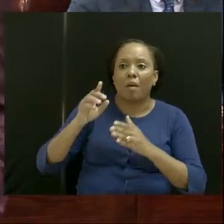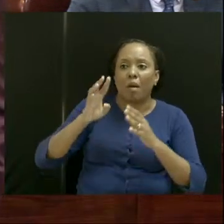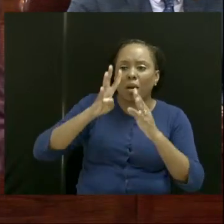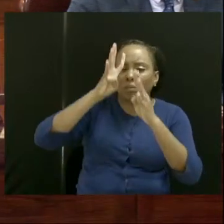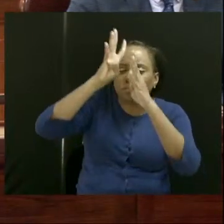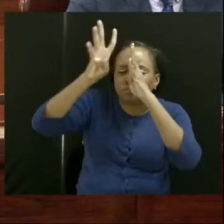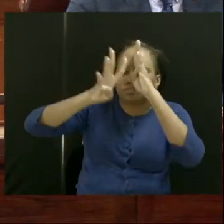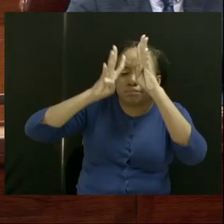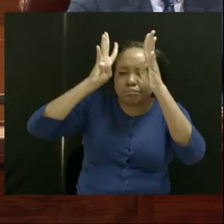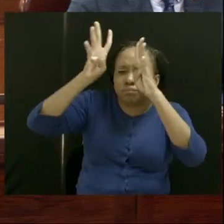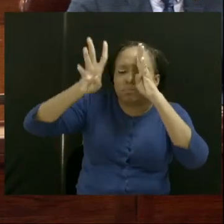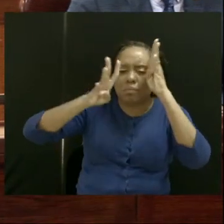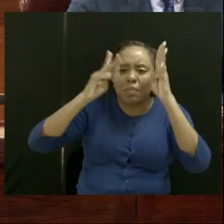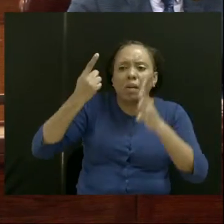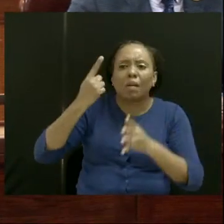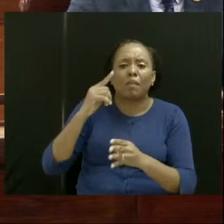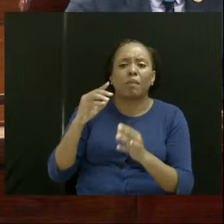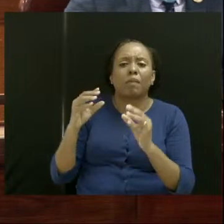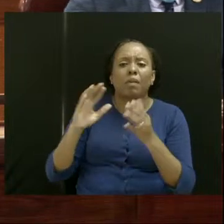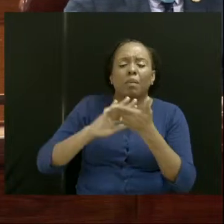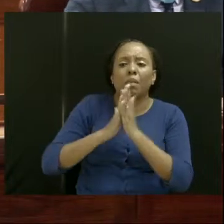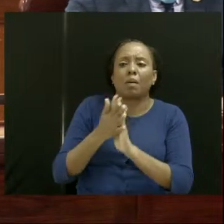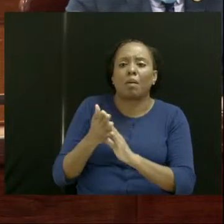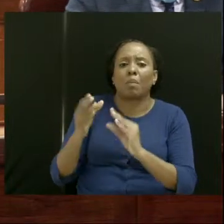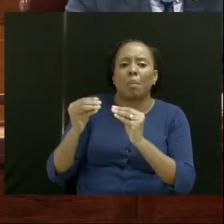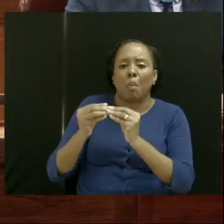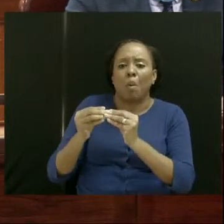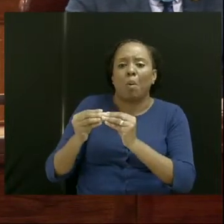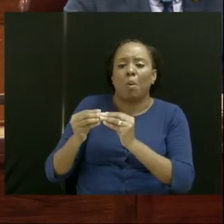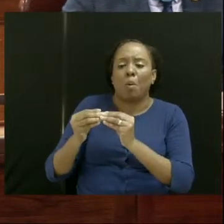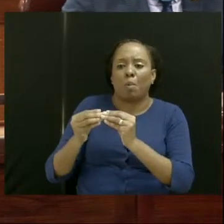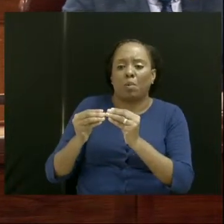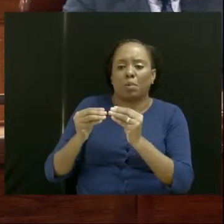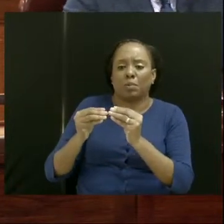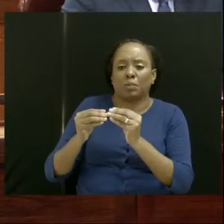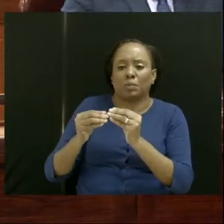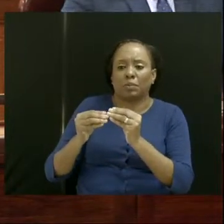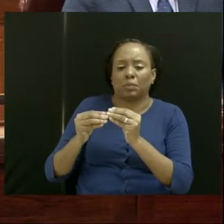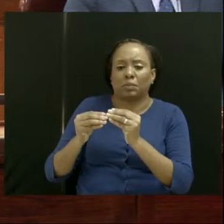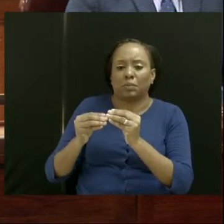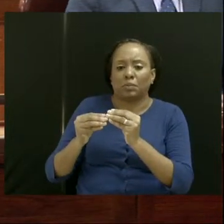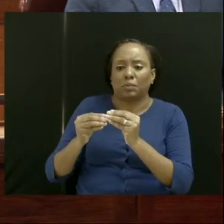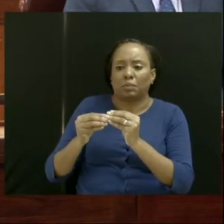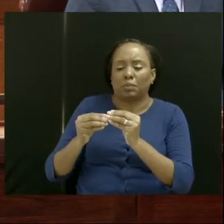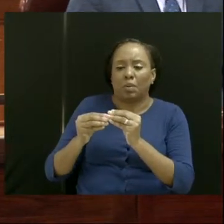generating about almost $5 trillion globally, Mr. Speaker.